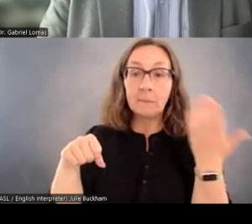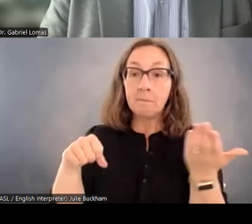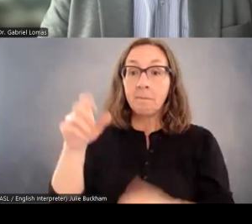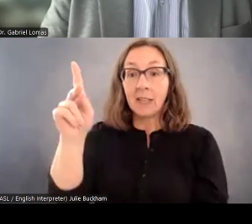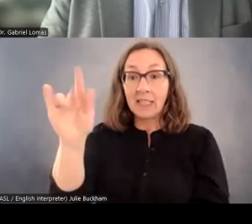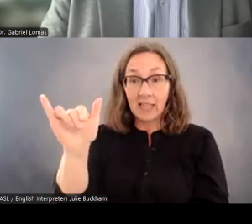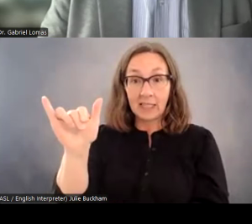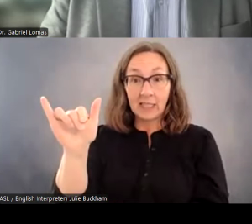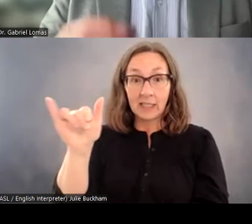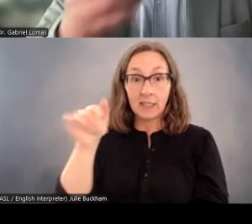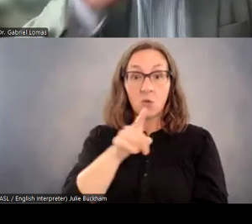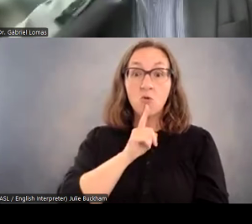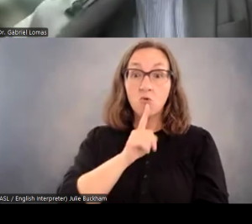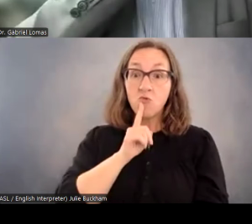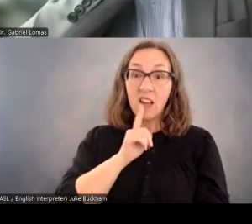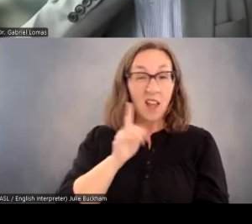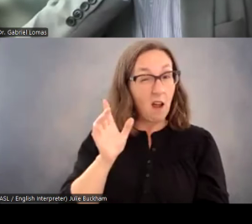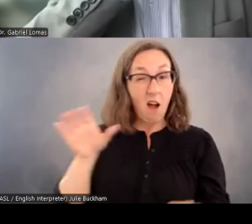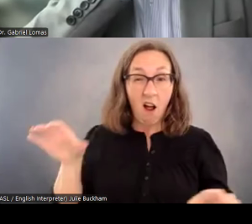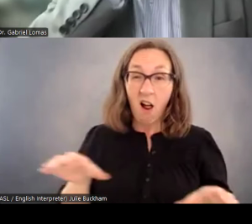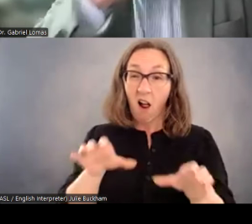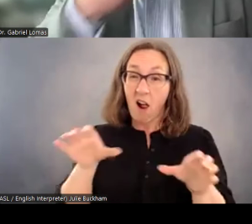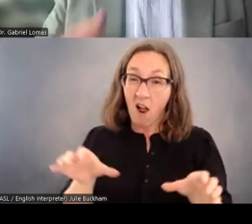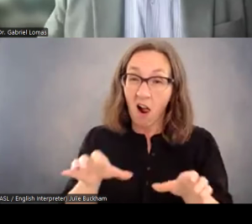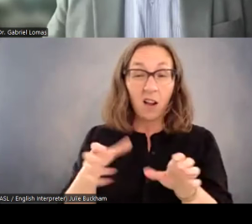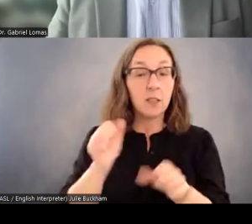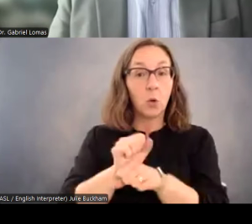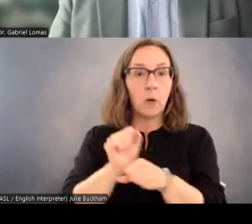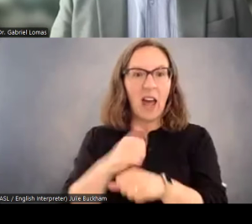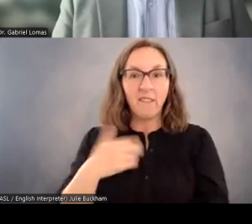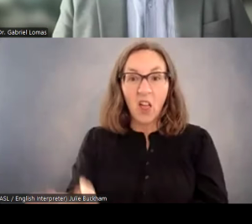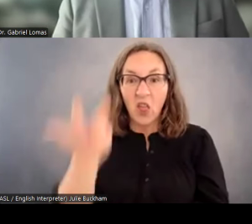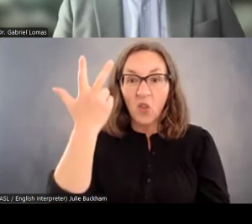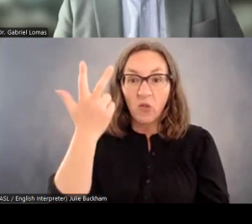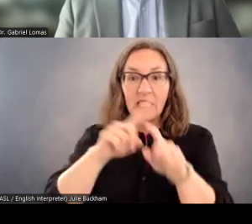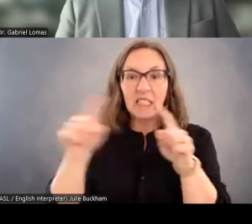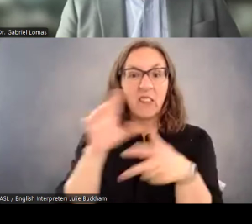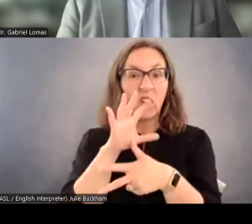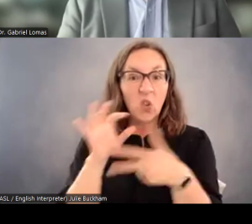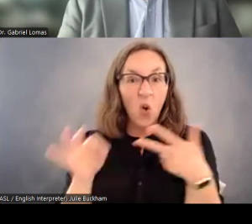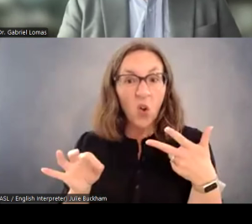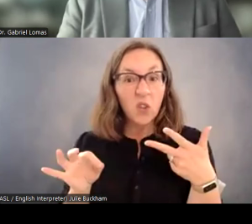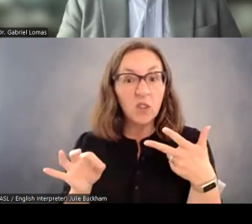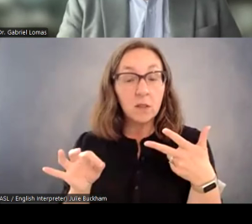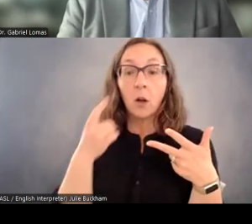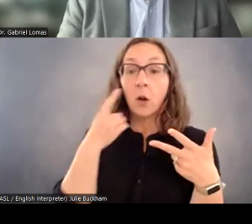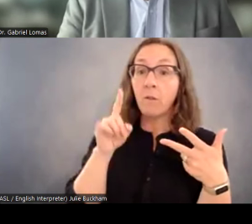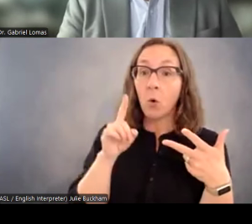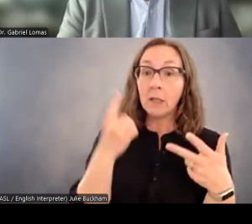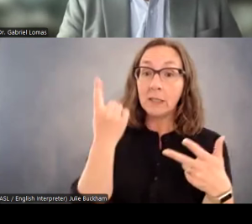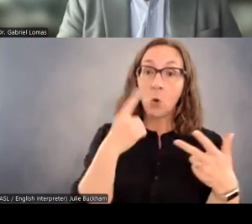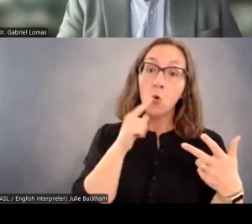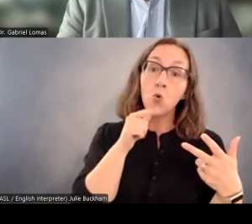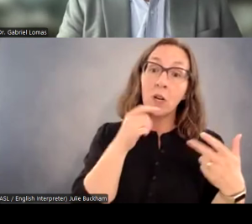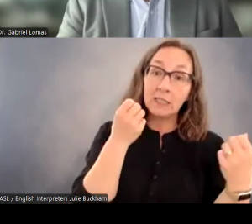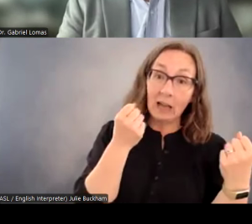Kentucky is really proactive because there are 3 different versions for a person who uses American Sign Language or